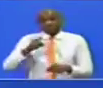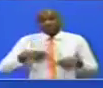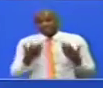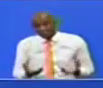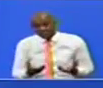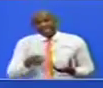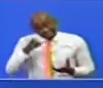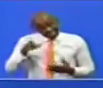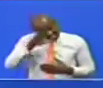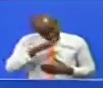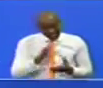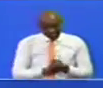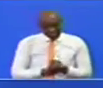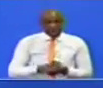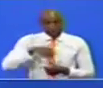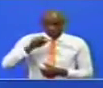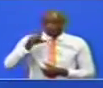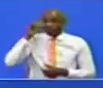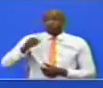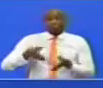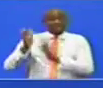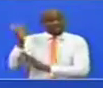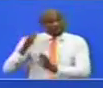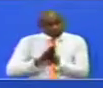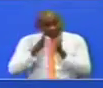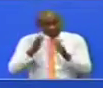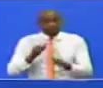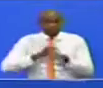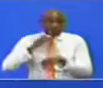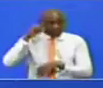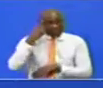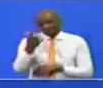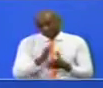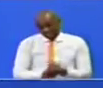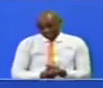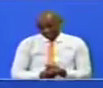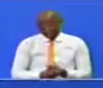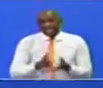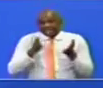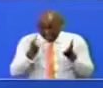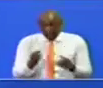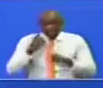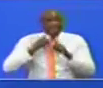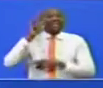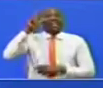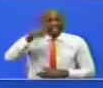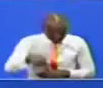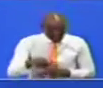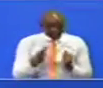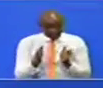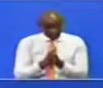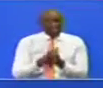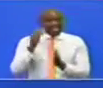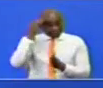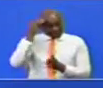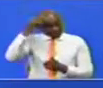this very place, having been picked from the street by a well-wisher. Now, years later, and an education